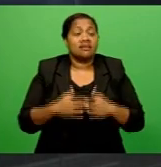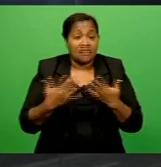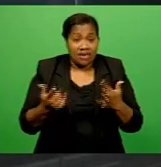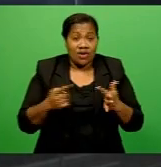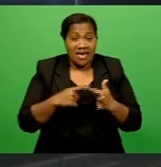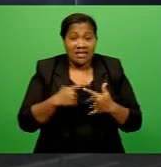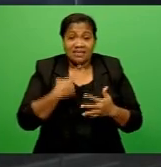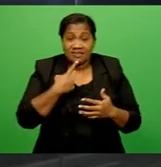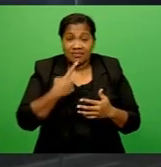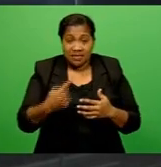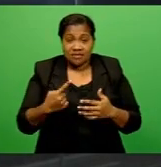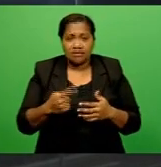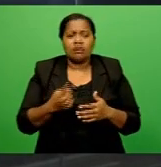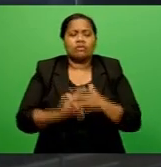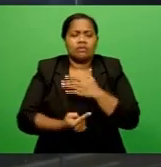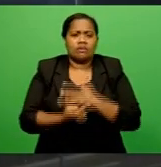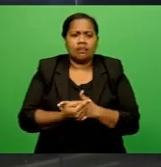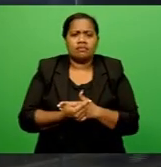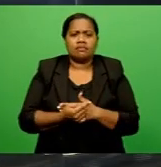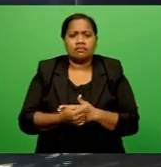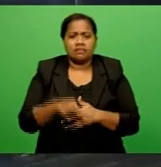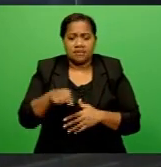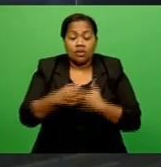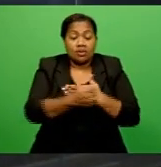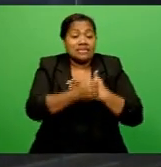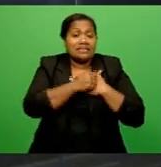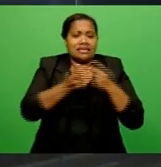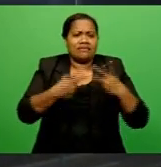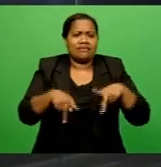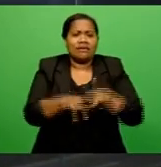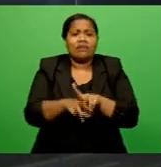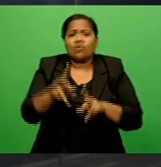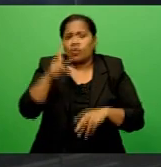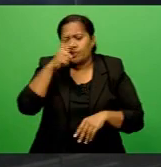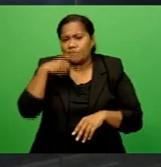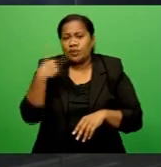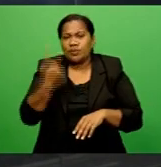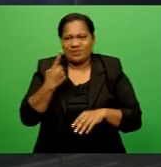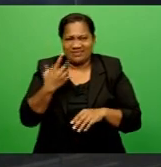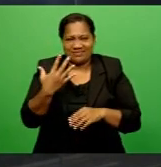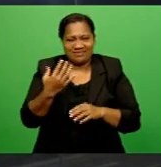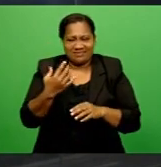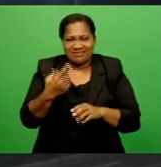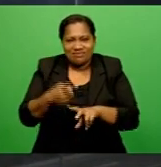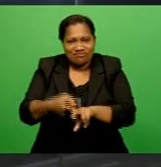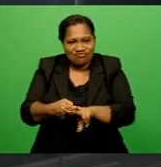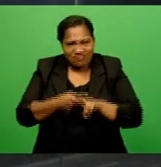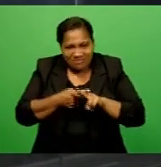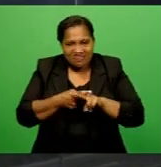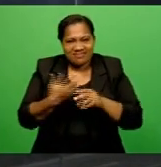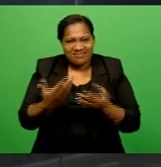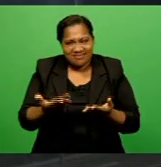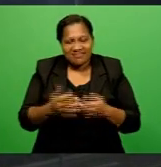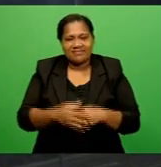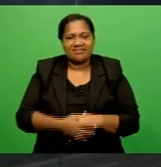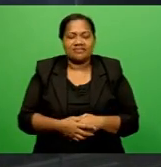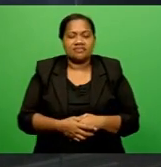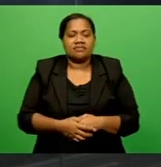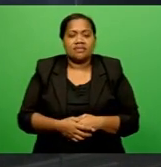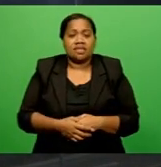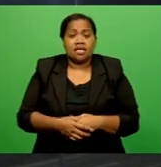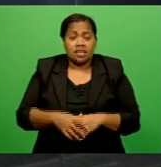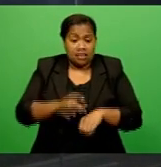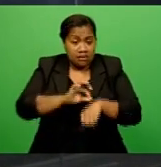mentioned, the clinic will act as a safe haven for victims of sexual crimes. The clinic will offer counseling services